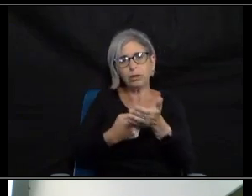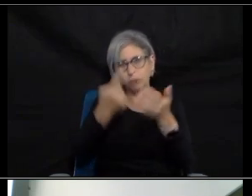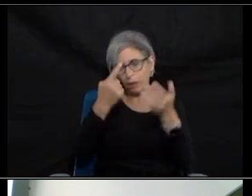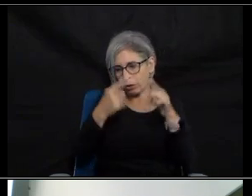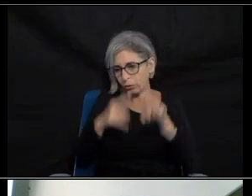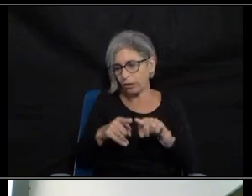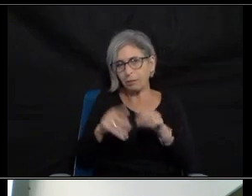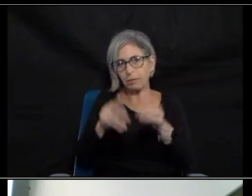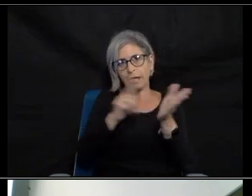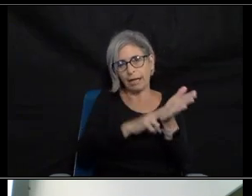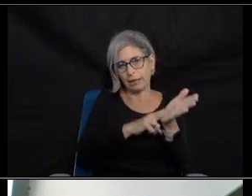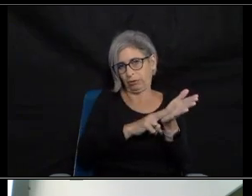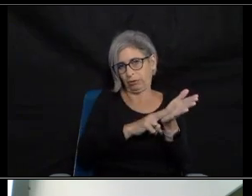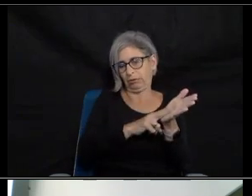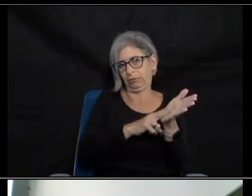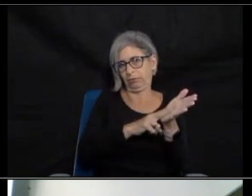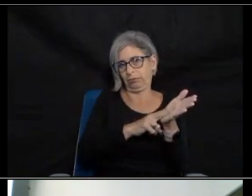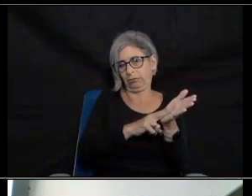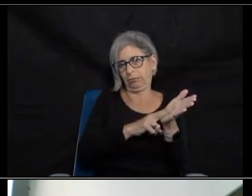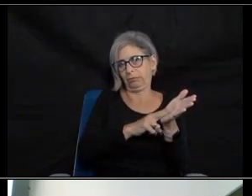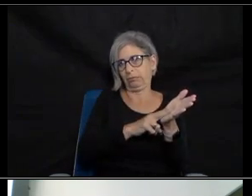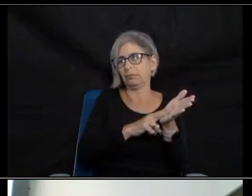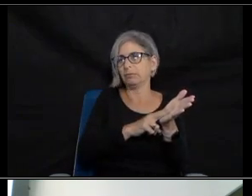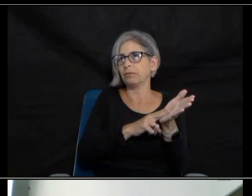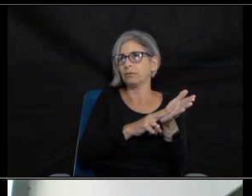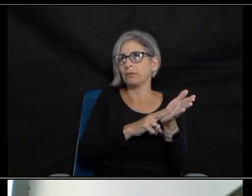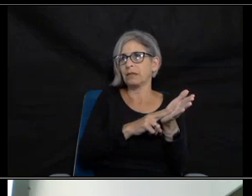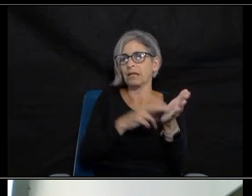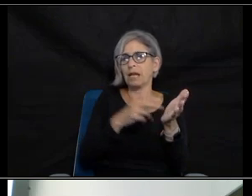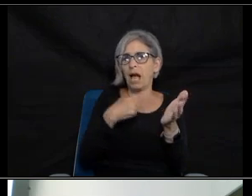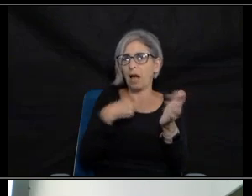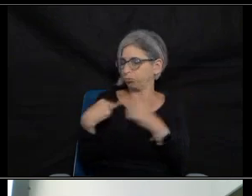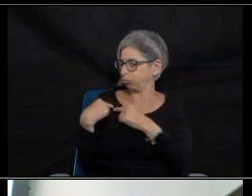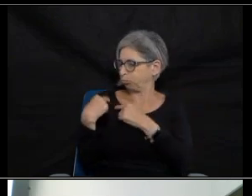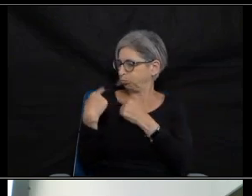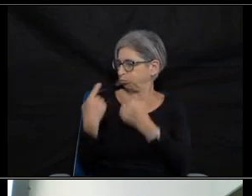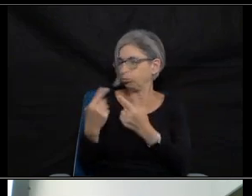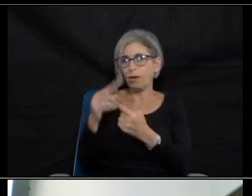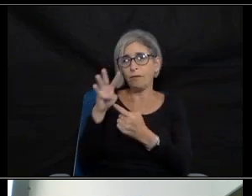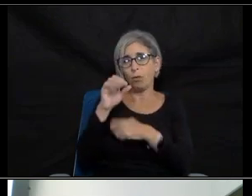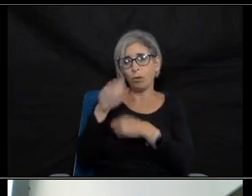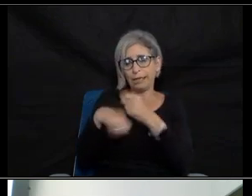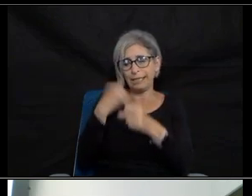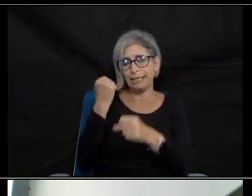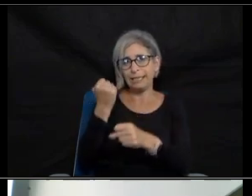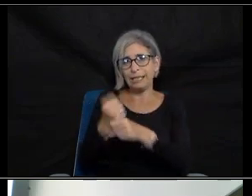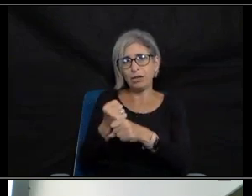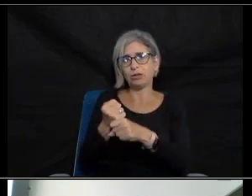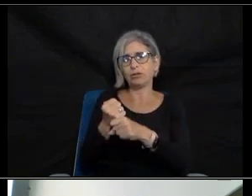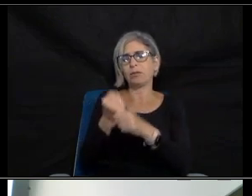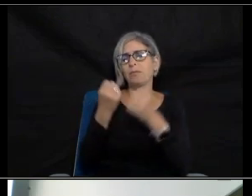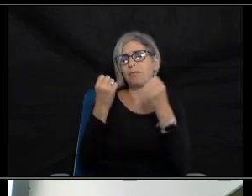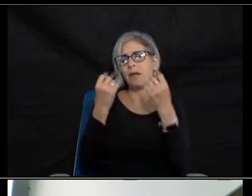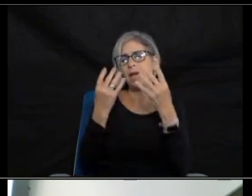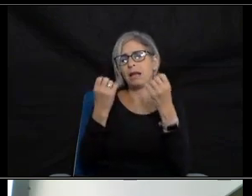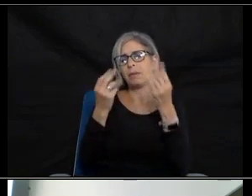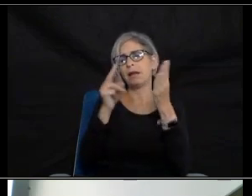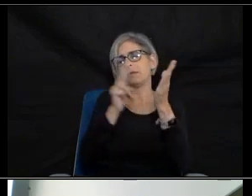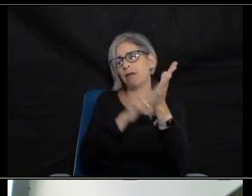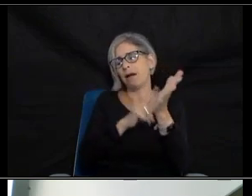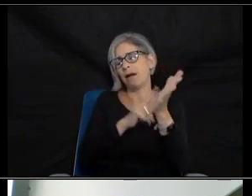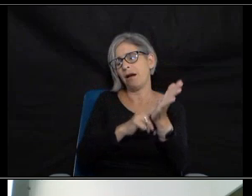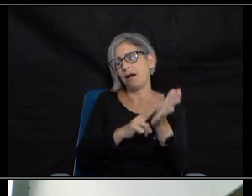agreement, our contract. I have been in this business for 40 years. I've been a party to hundreds of contracts, and